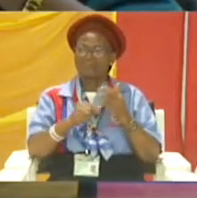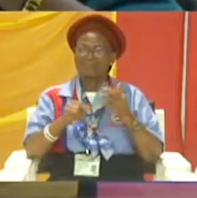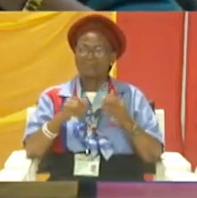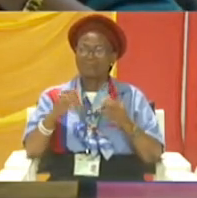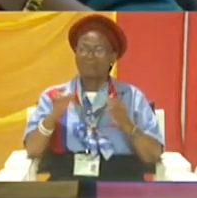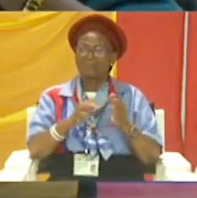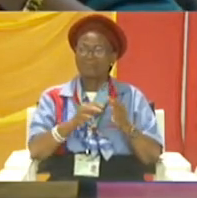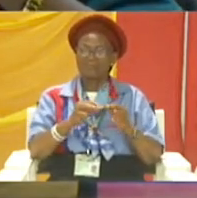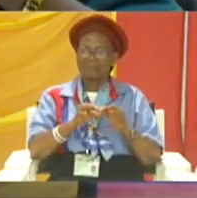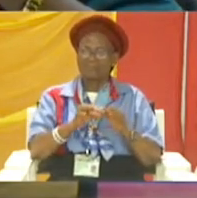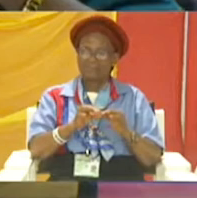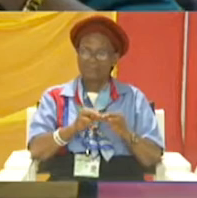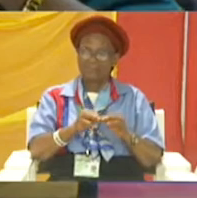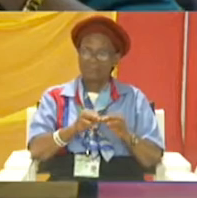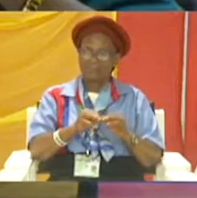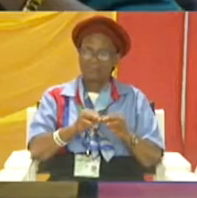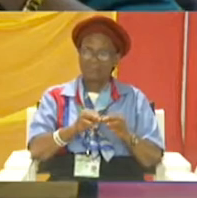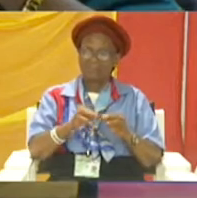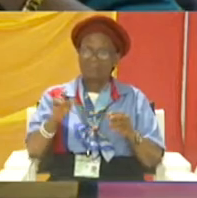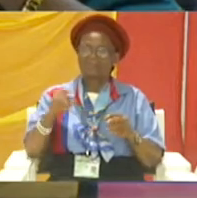Bible says if you are